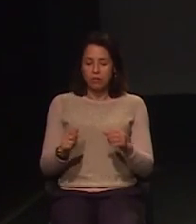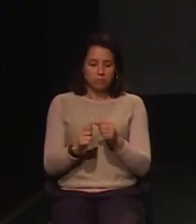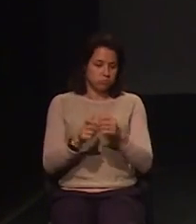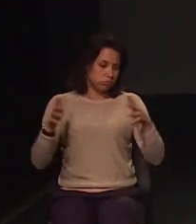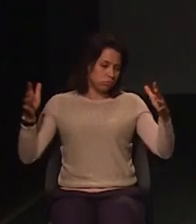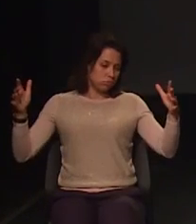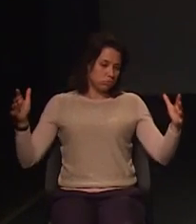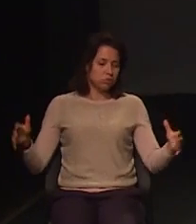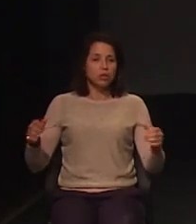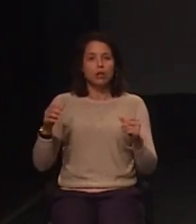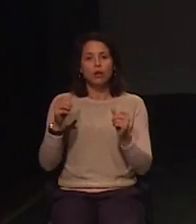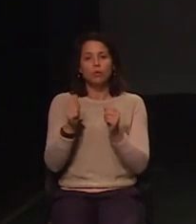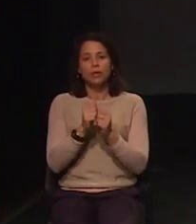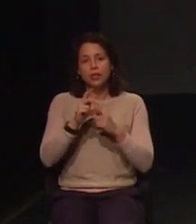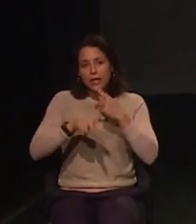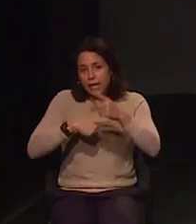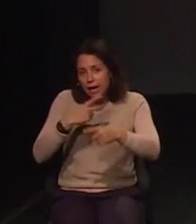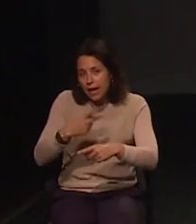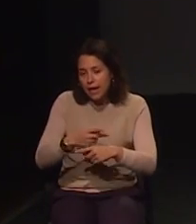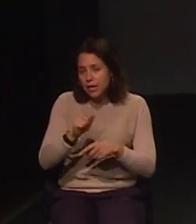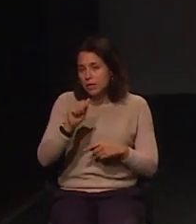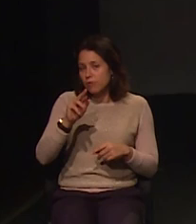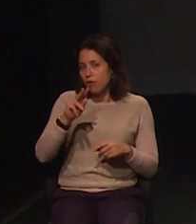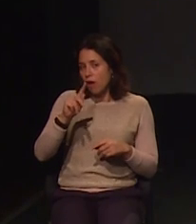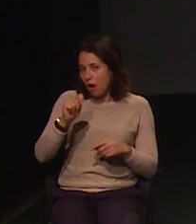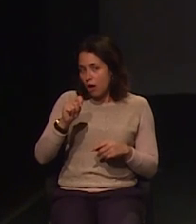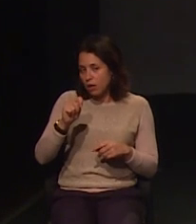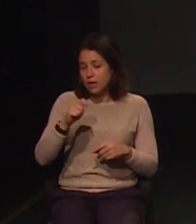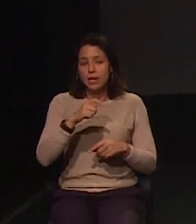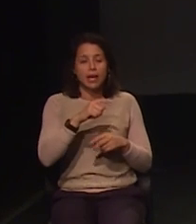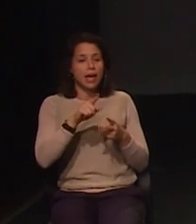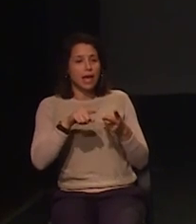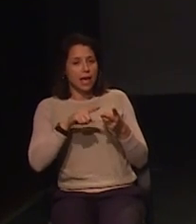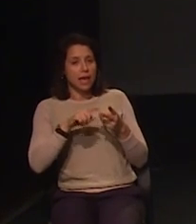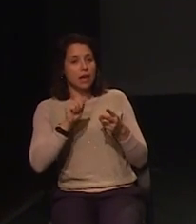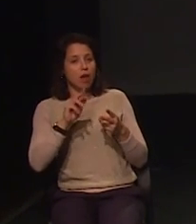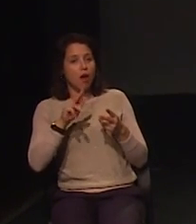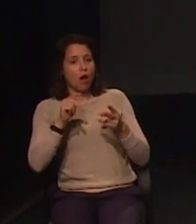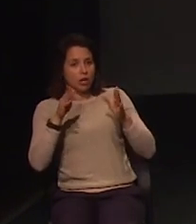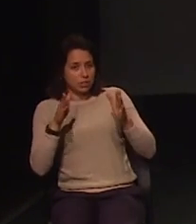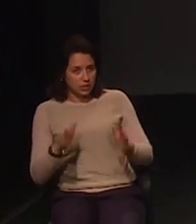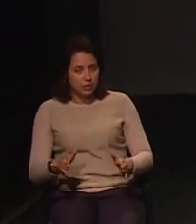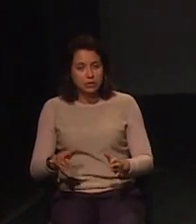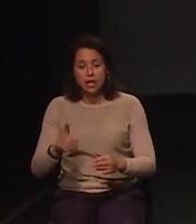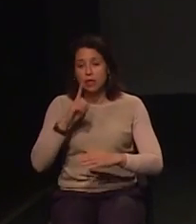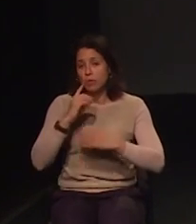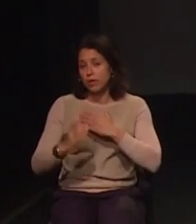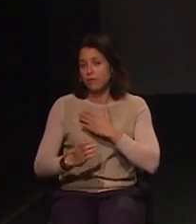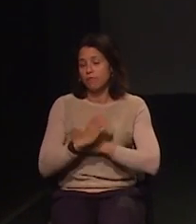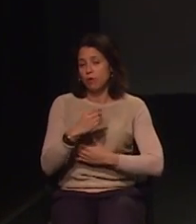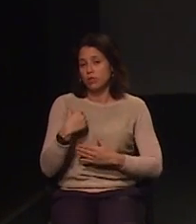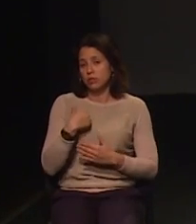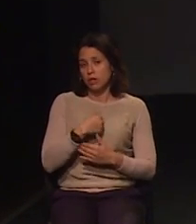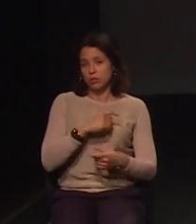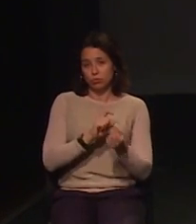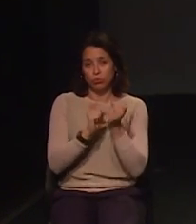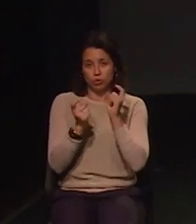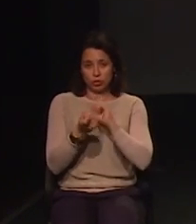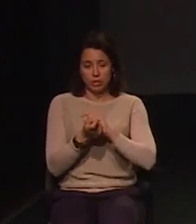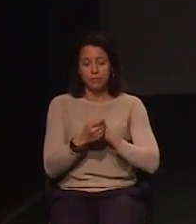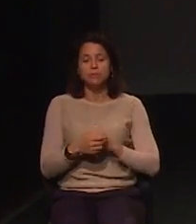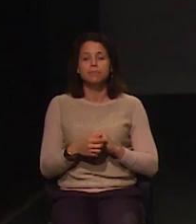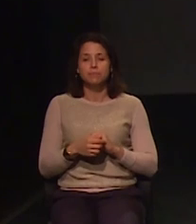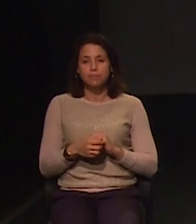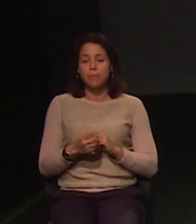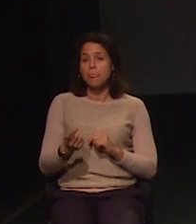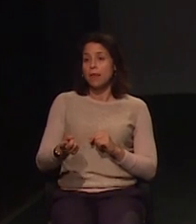reasons it's forced us to change. One of the changes that we made, not because of any brilliance